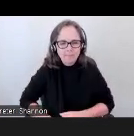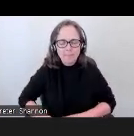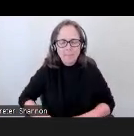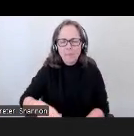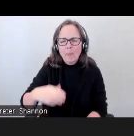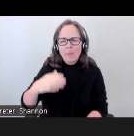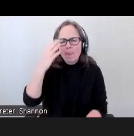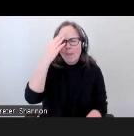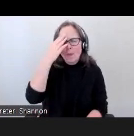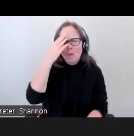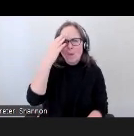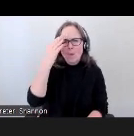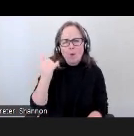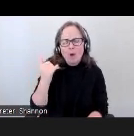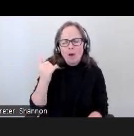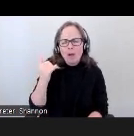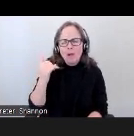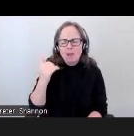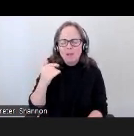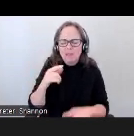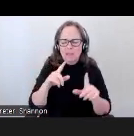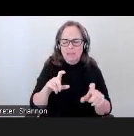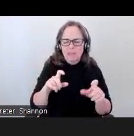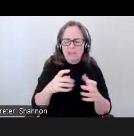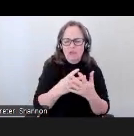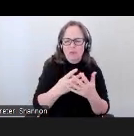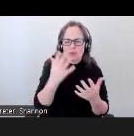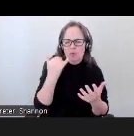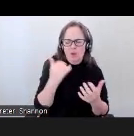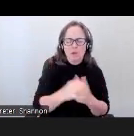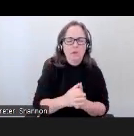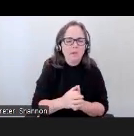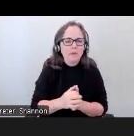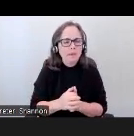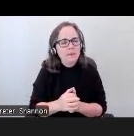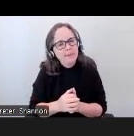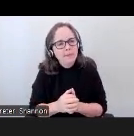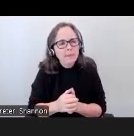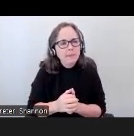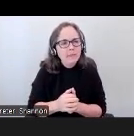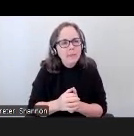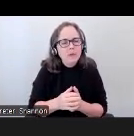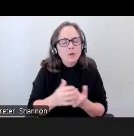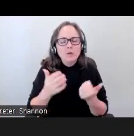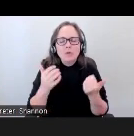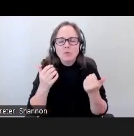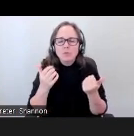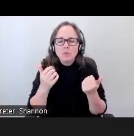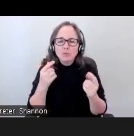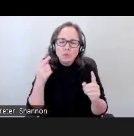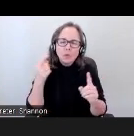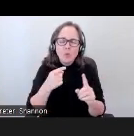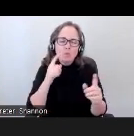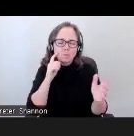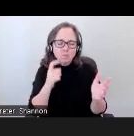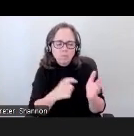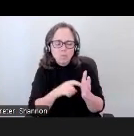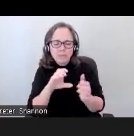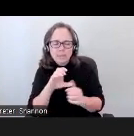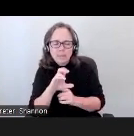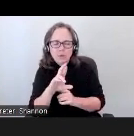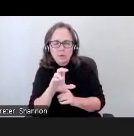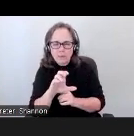Why should we screen, right? Again, it's all about trying to identify colon or